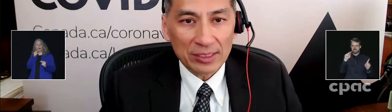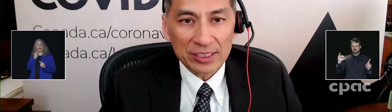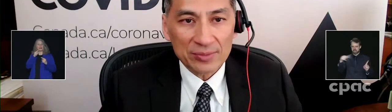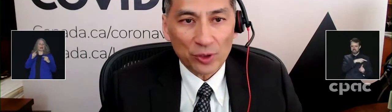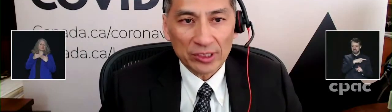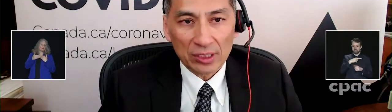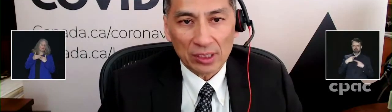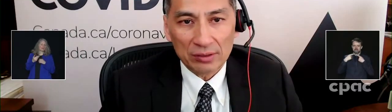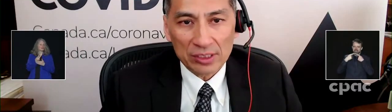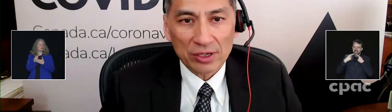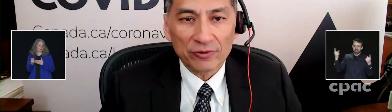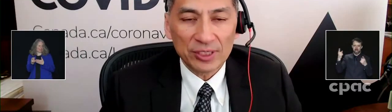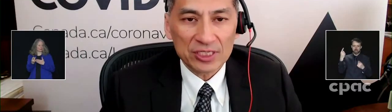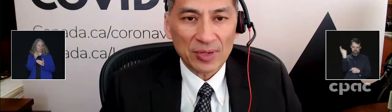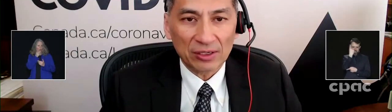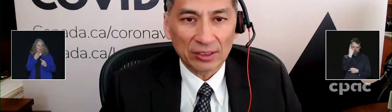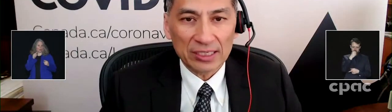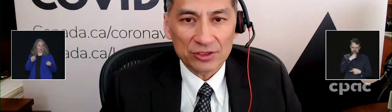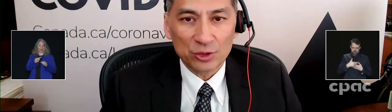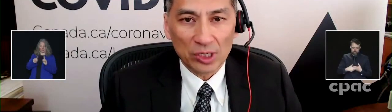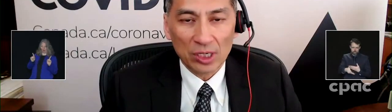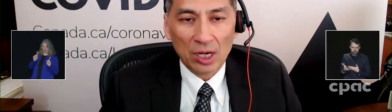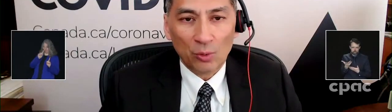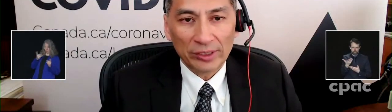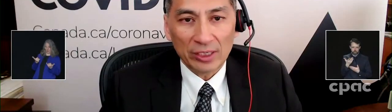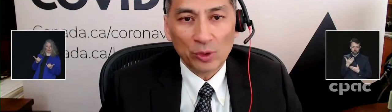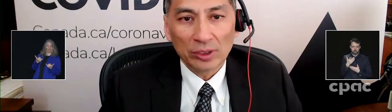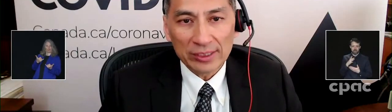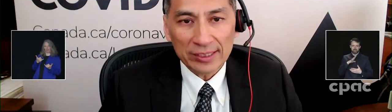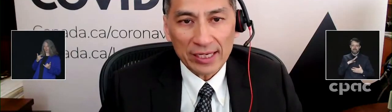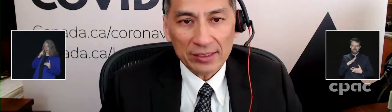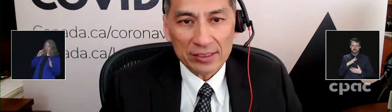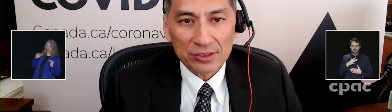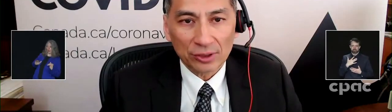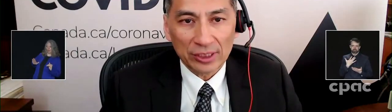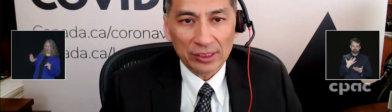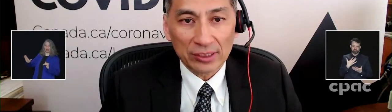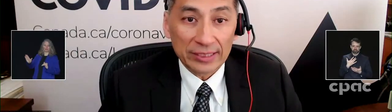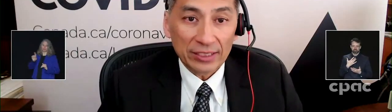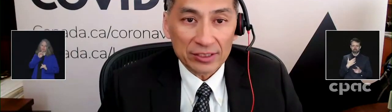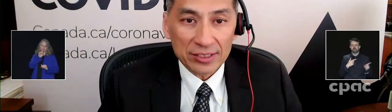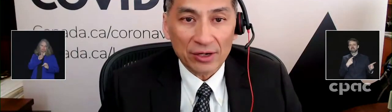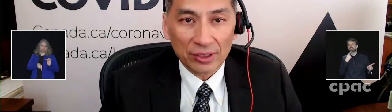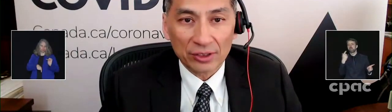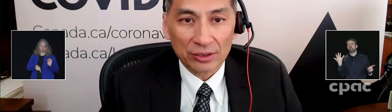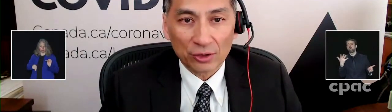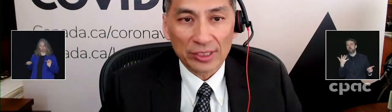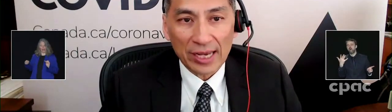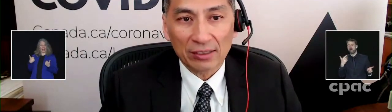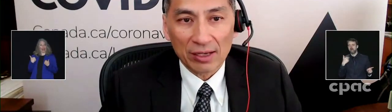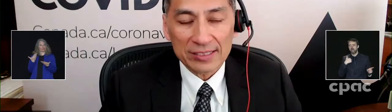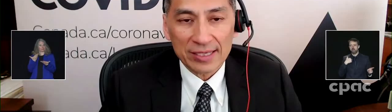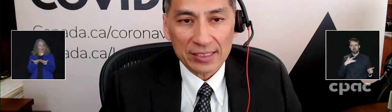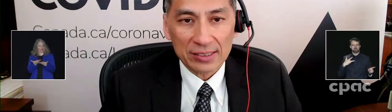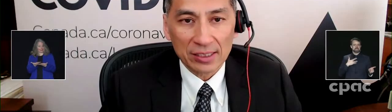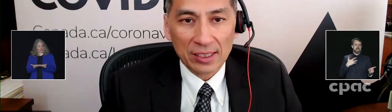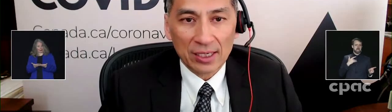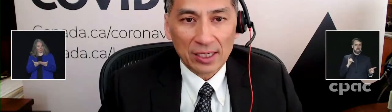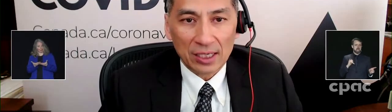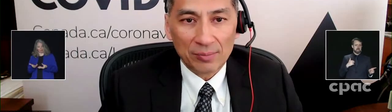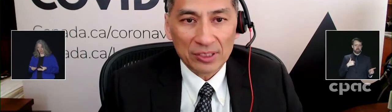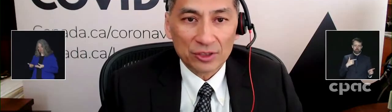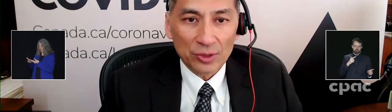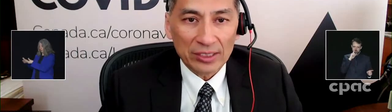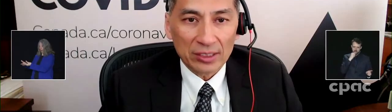of weeks. But at this point, it's not for me to speculate as to what they will indicate. Certainly, the data is there, and they're going to analyze that.